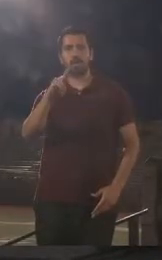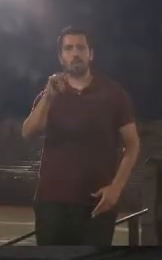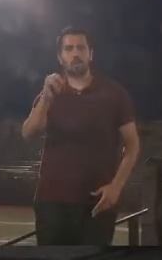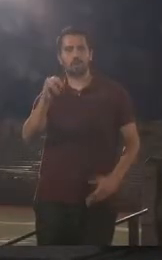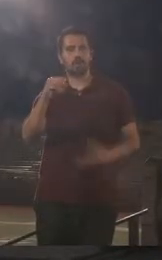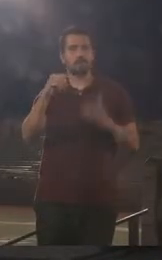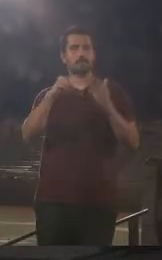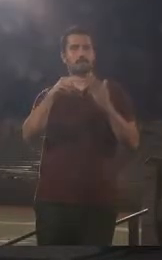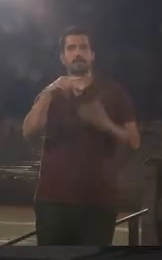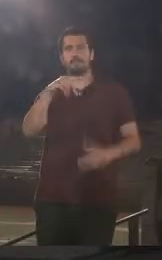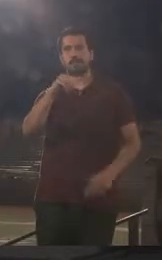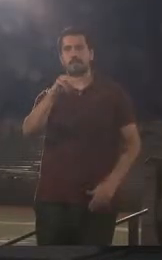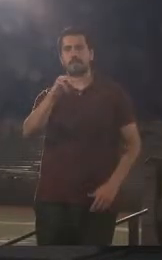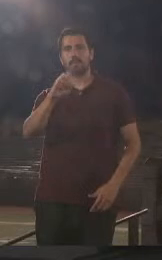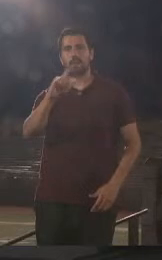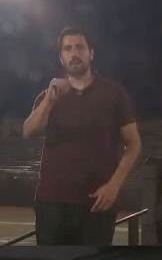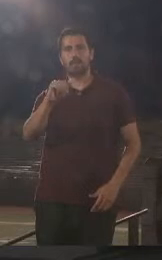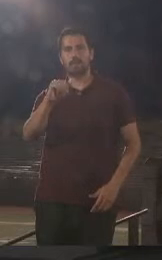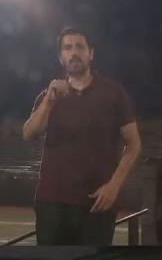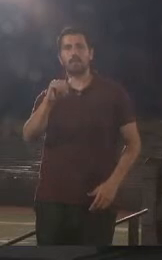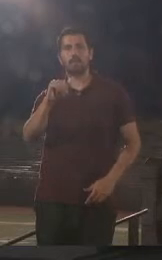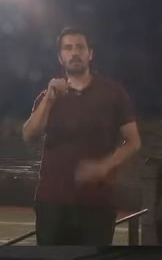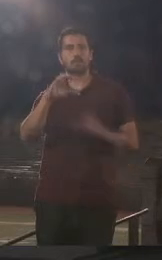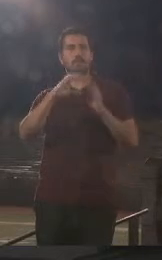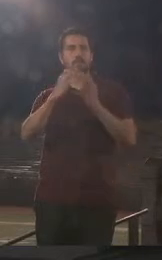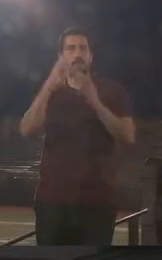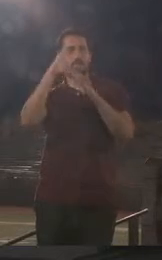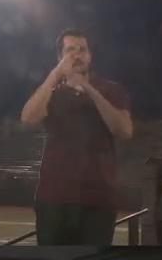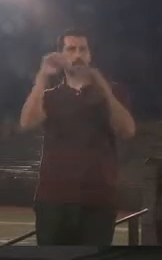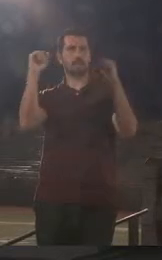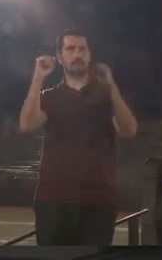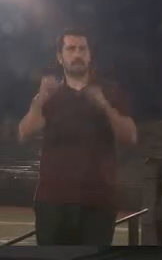And Pamela High, class president.